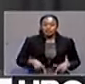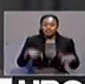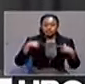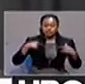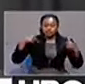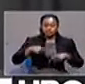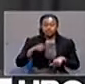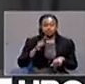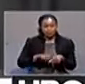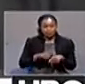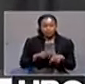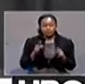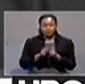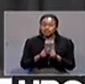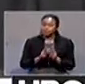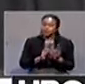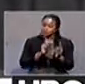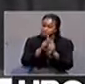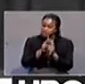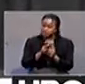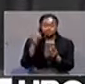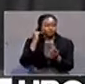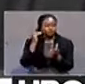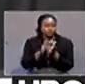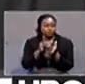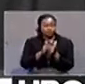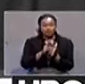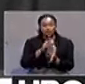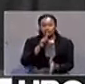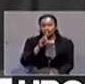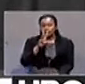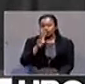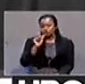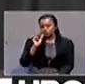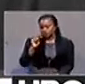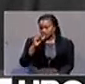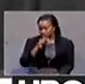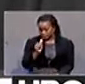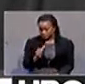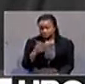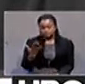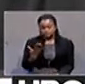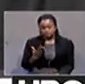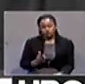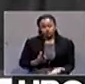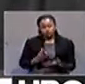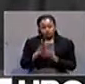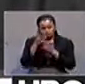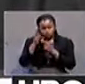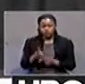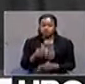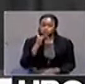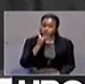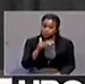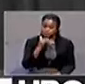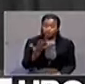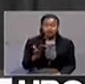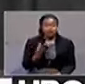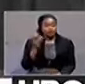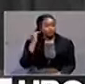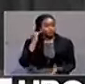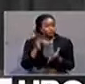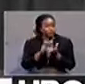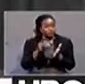seen Dr. Cyprian Kizitoranga. Right Honourable Speaker, Dr. Cyprian